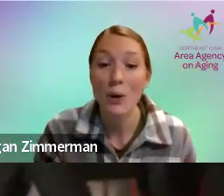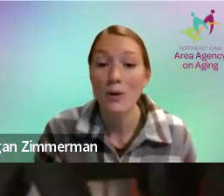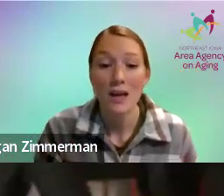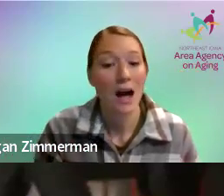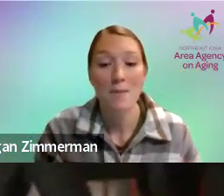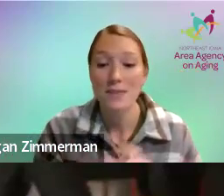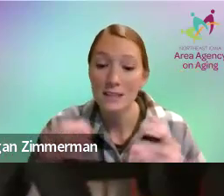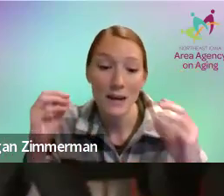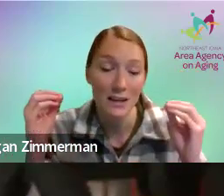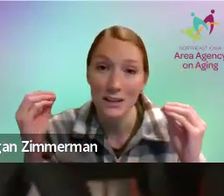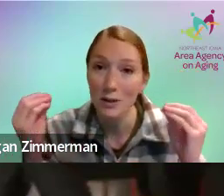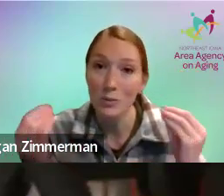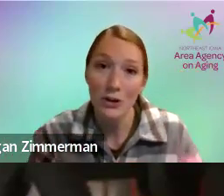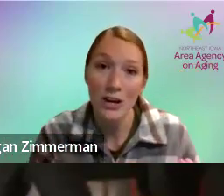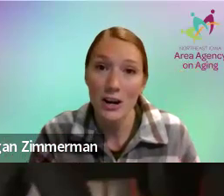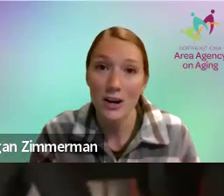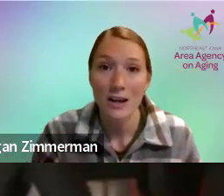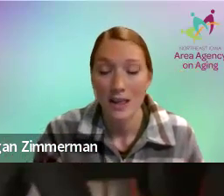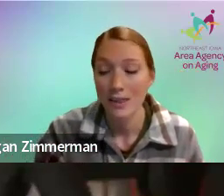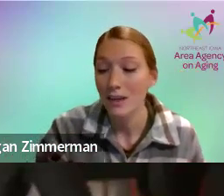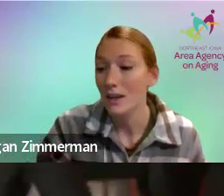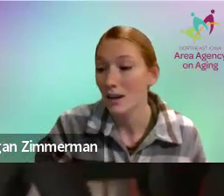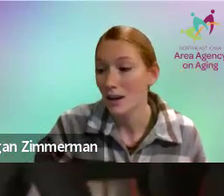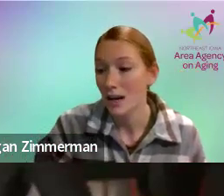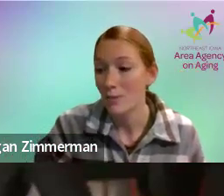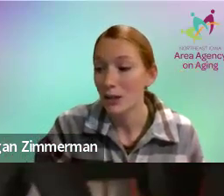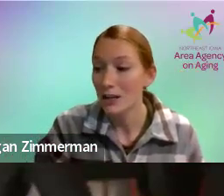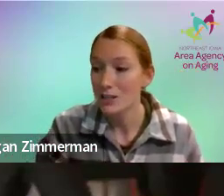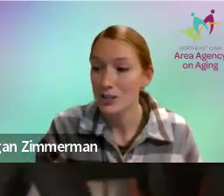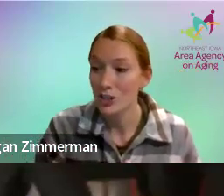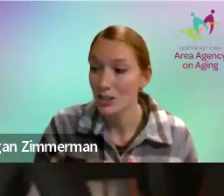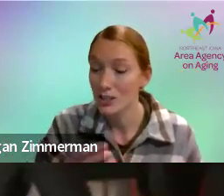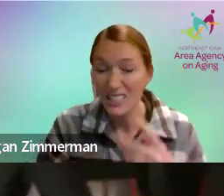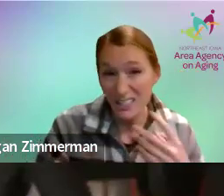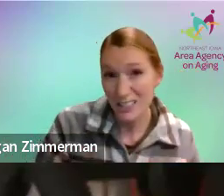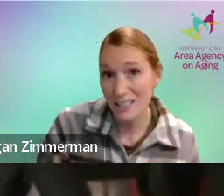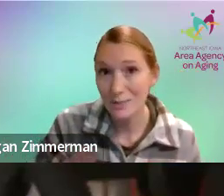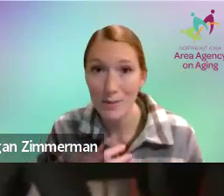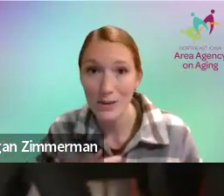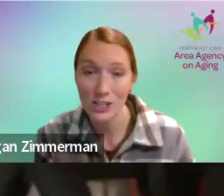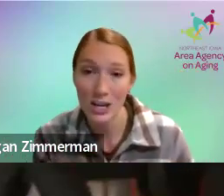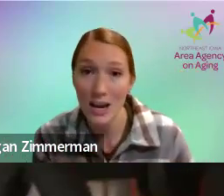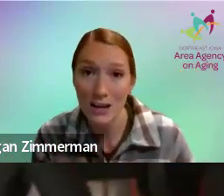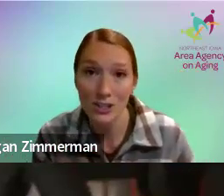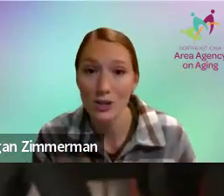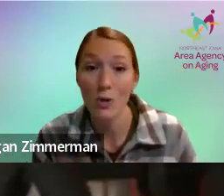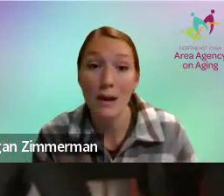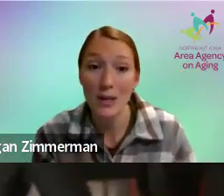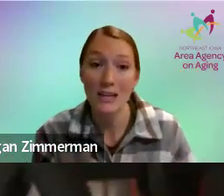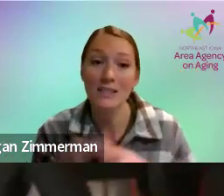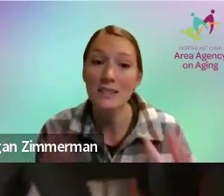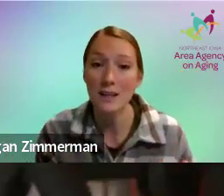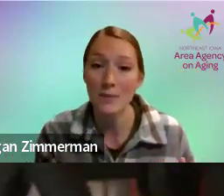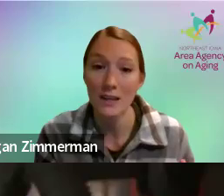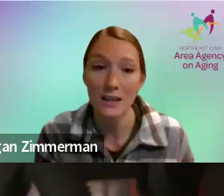dementia. So things might get a little blurrier, the ability to judge distances might be changed, or